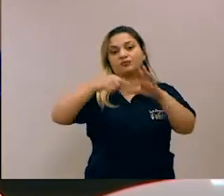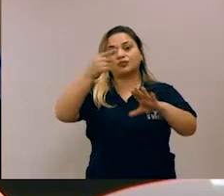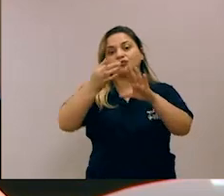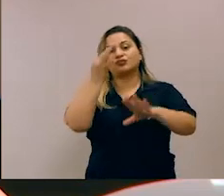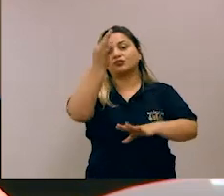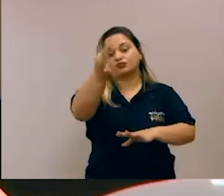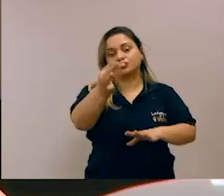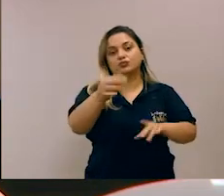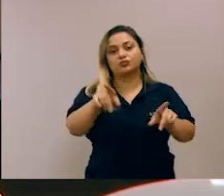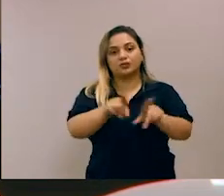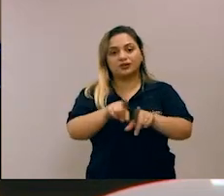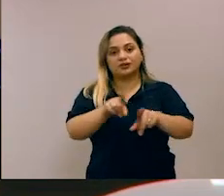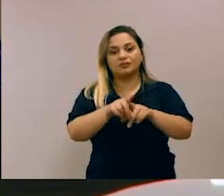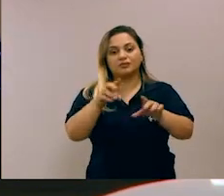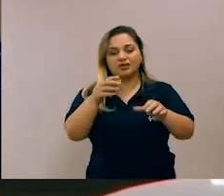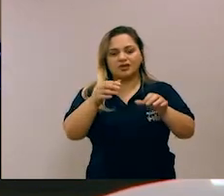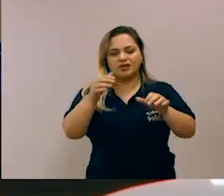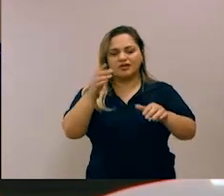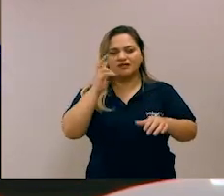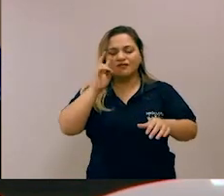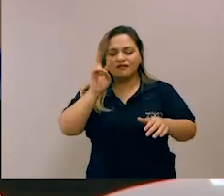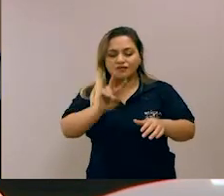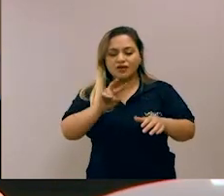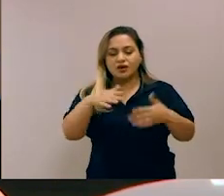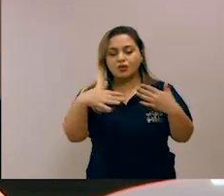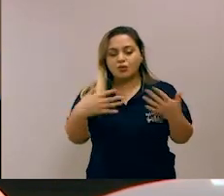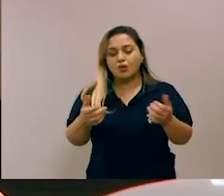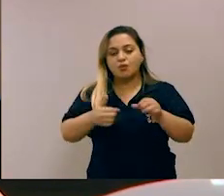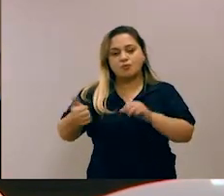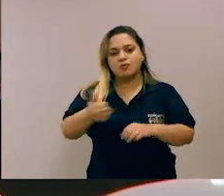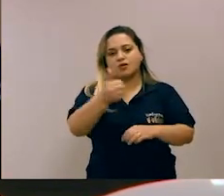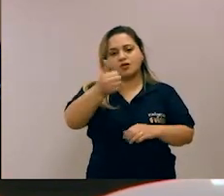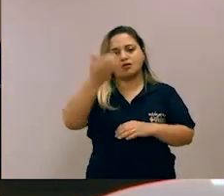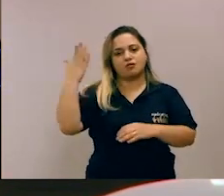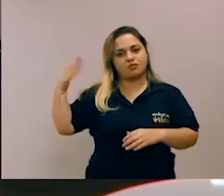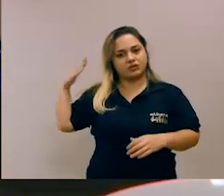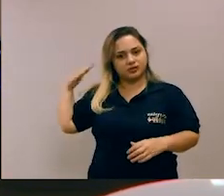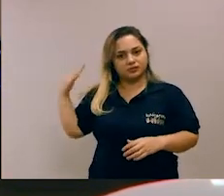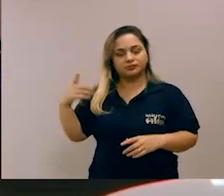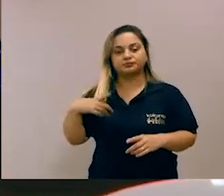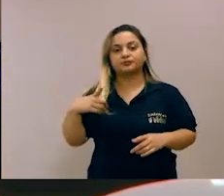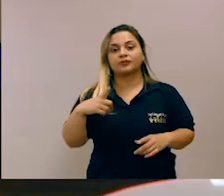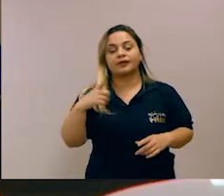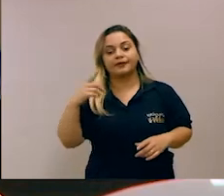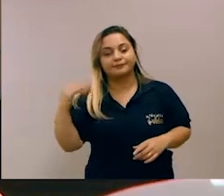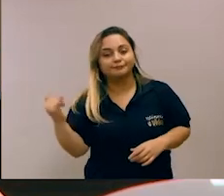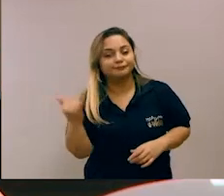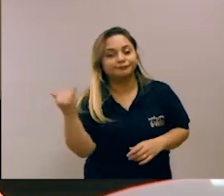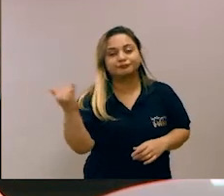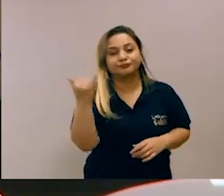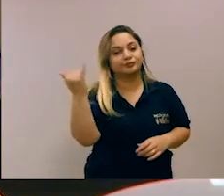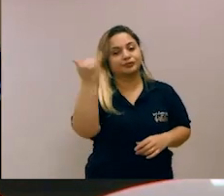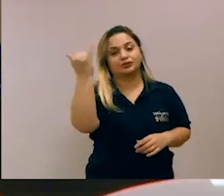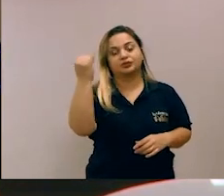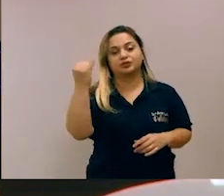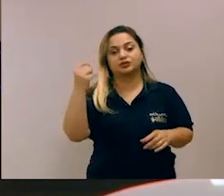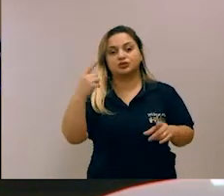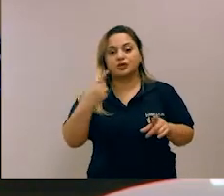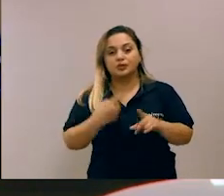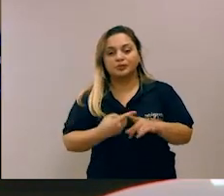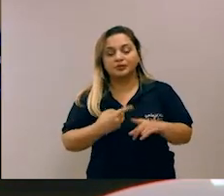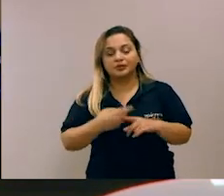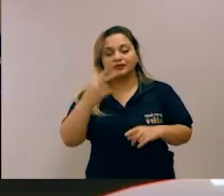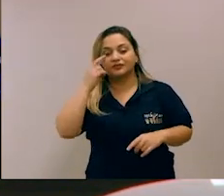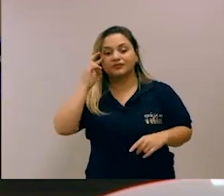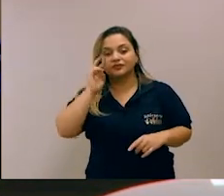So we do that after the policy is implemented. And the information is extremely